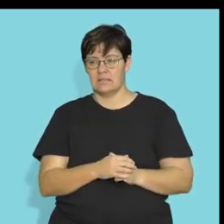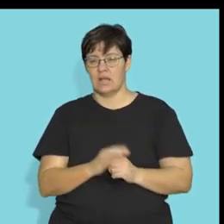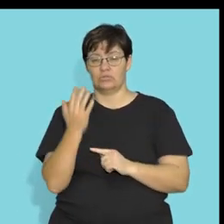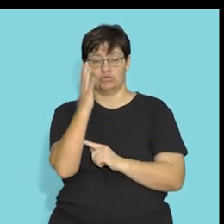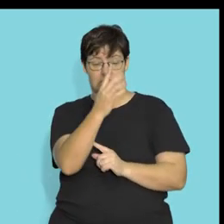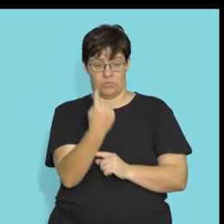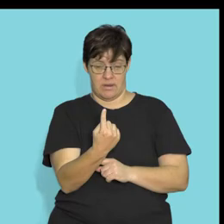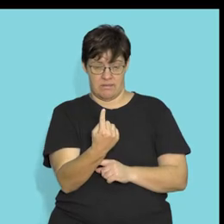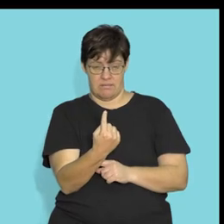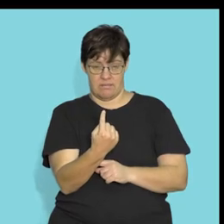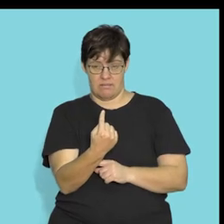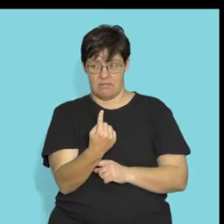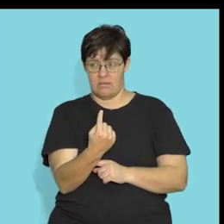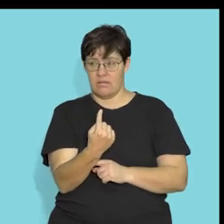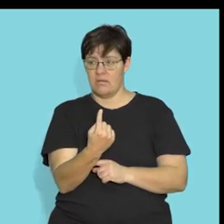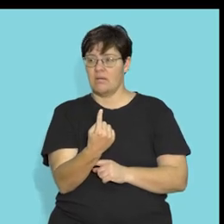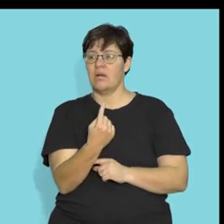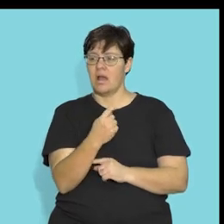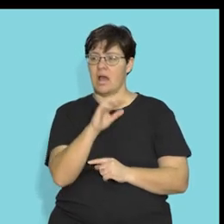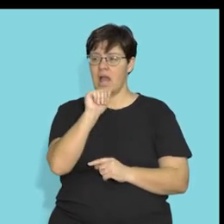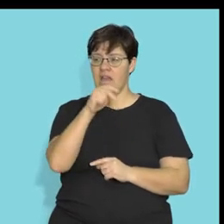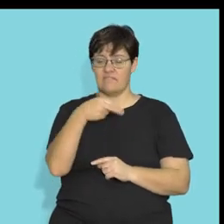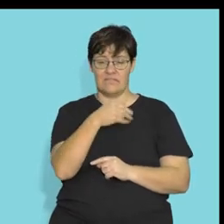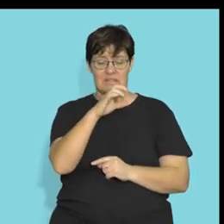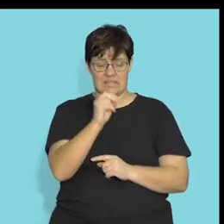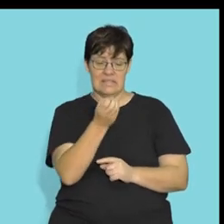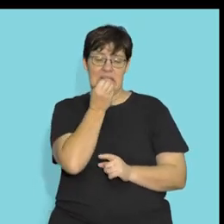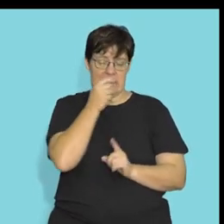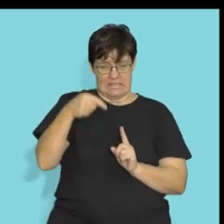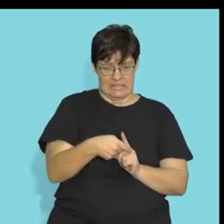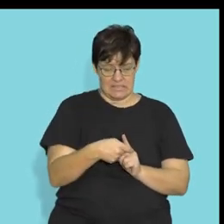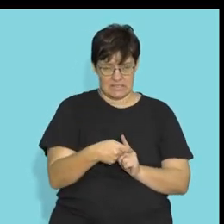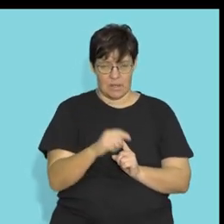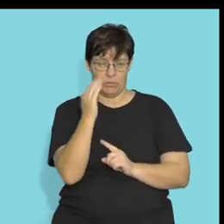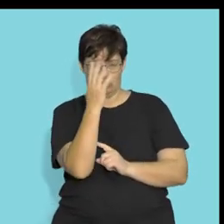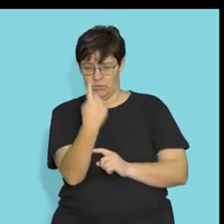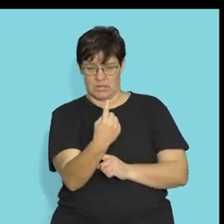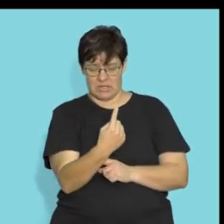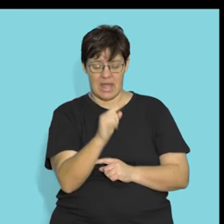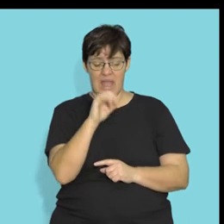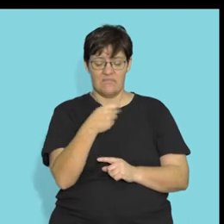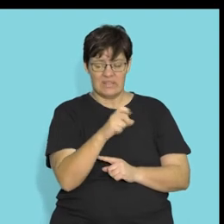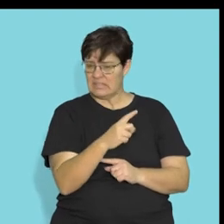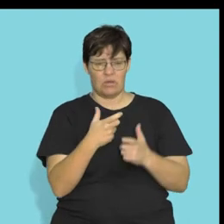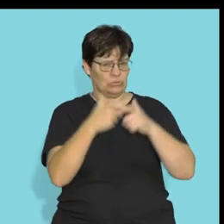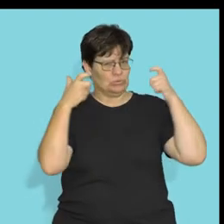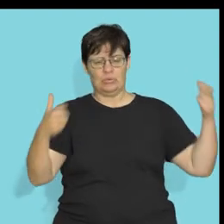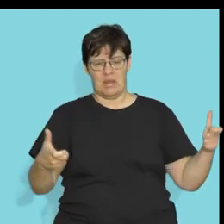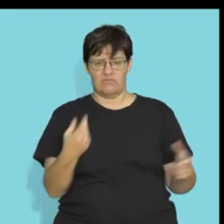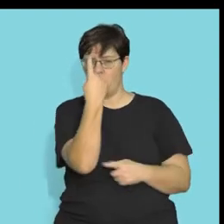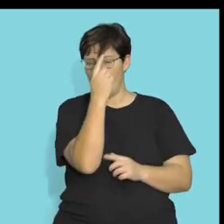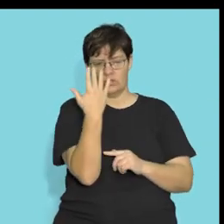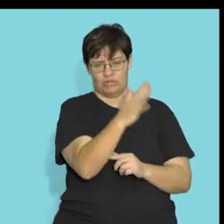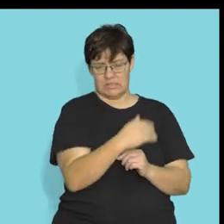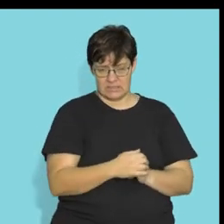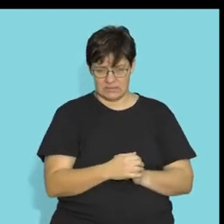a tree that has a large number of aphids that feed on it. So if we were to count the number of aphids, these are really very